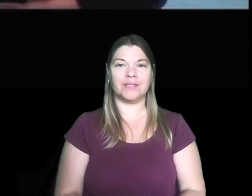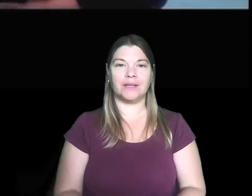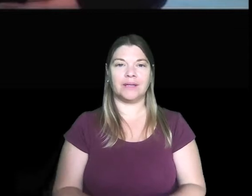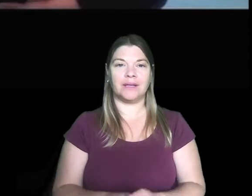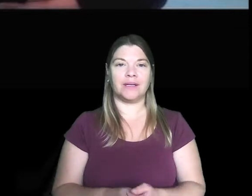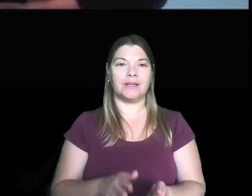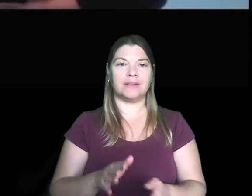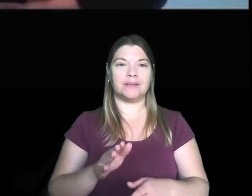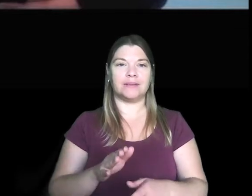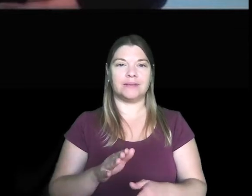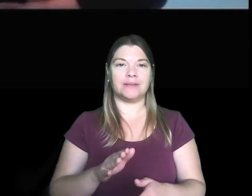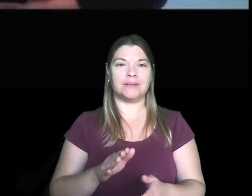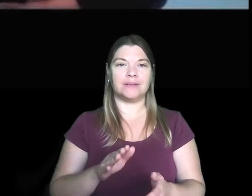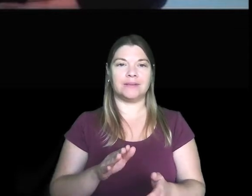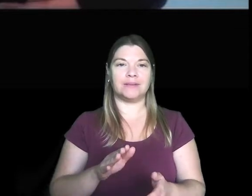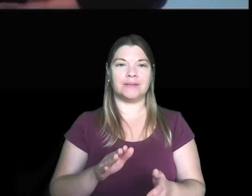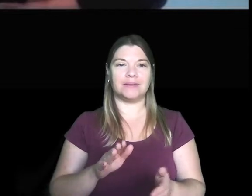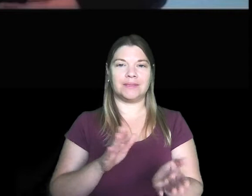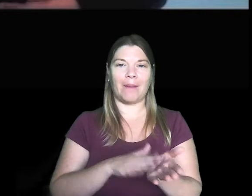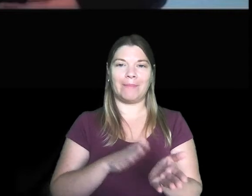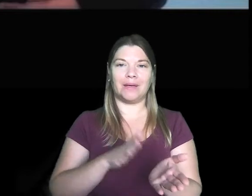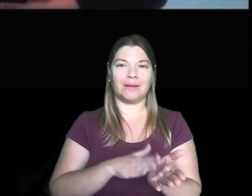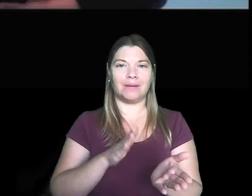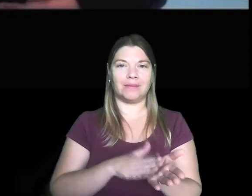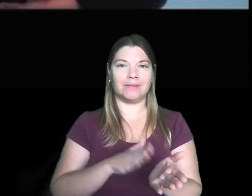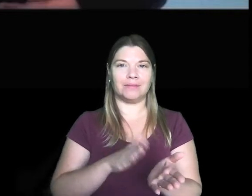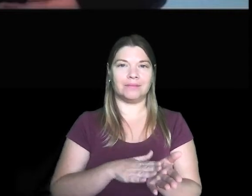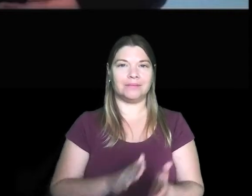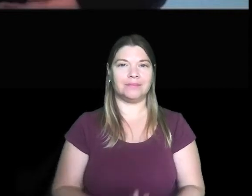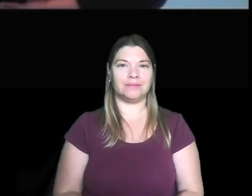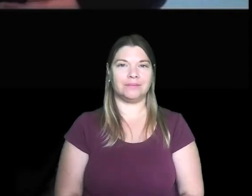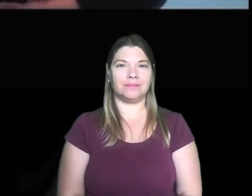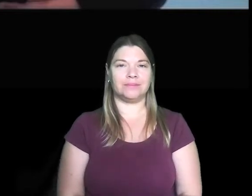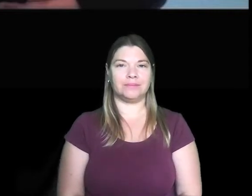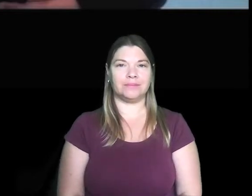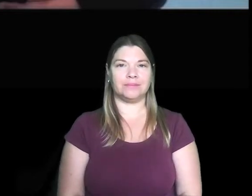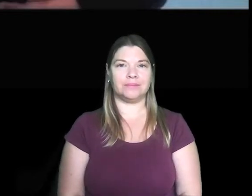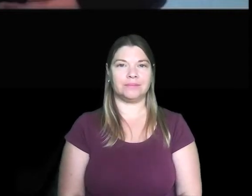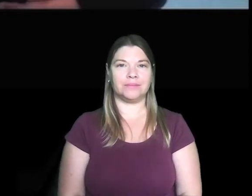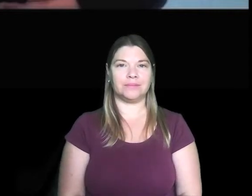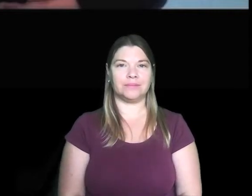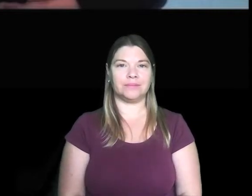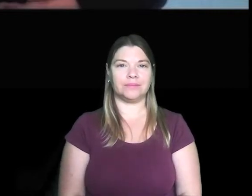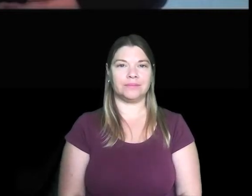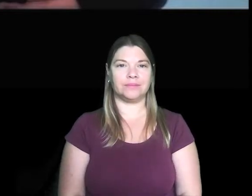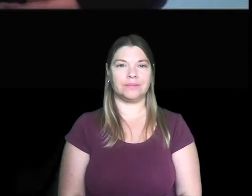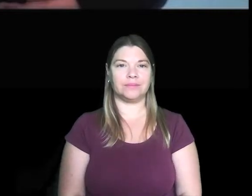Tapping. Palms facing the camera, they tap the air, as if high-fiving an invisible force.